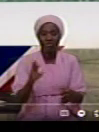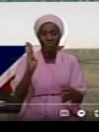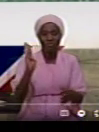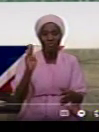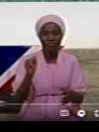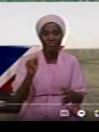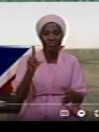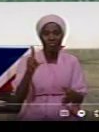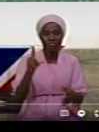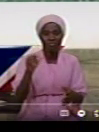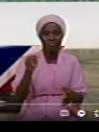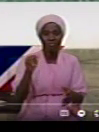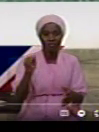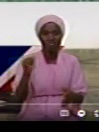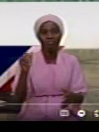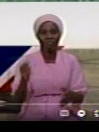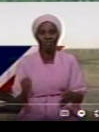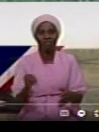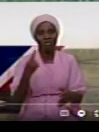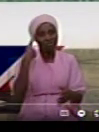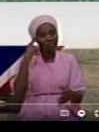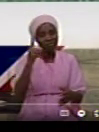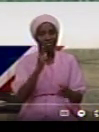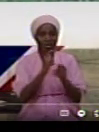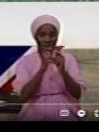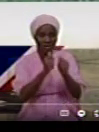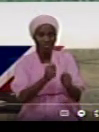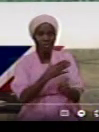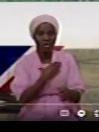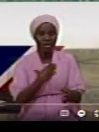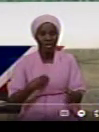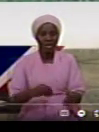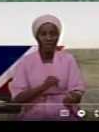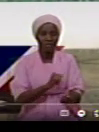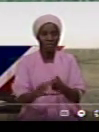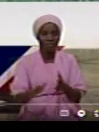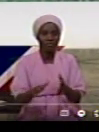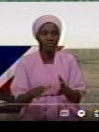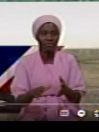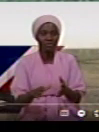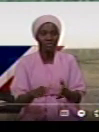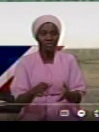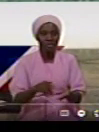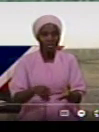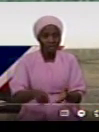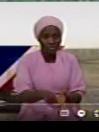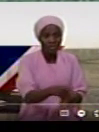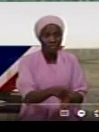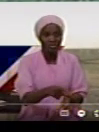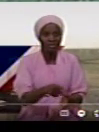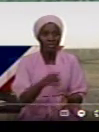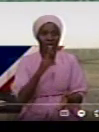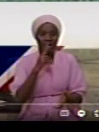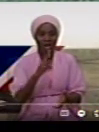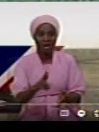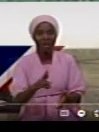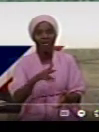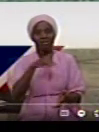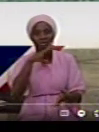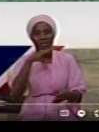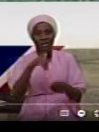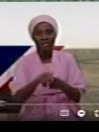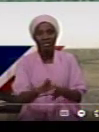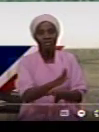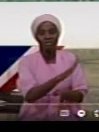of Korah. These are sports in your feast of charity. They come,